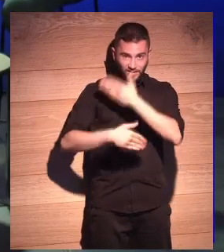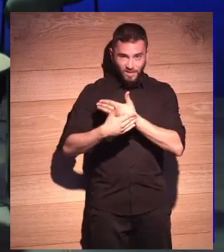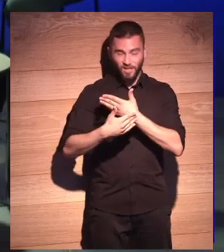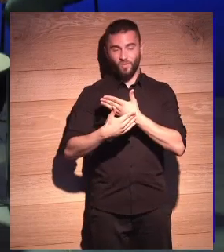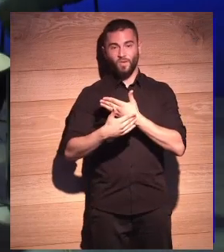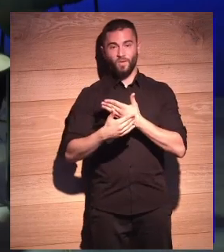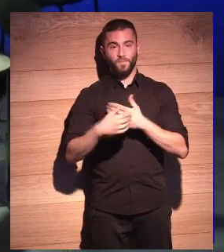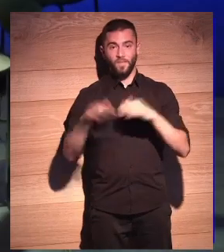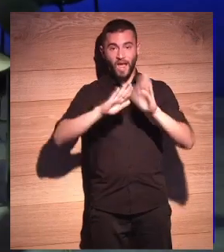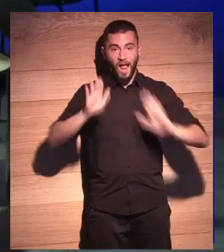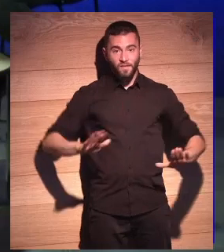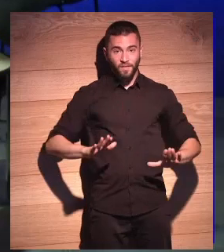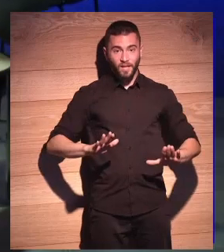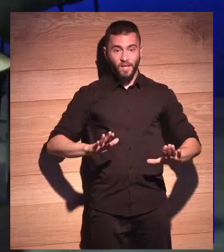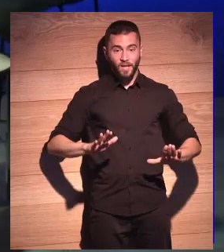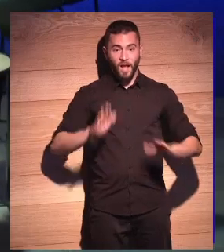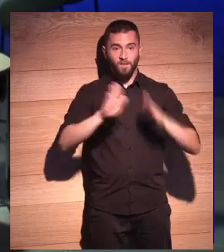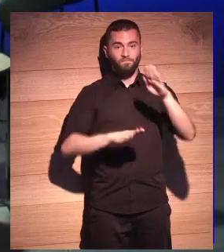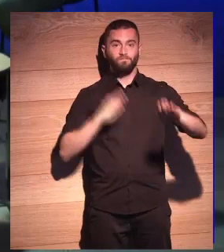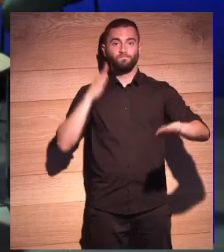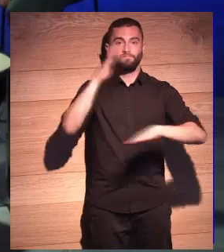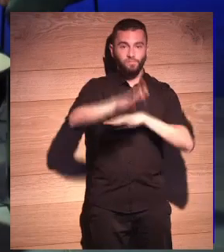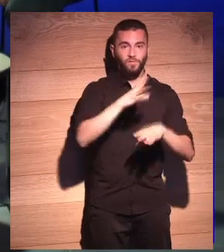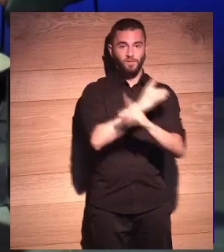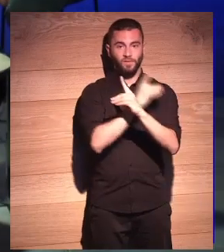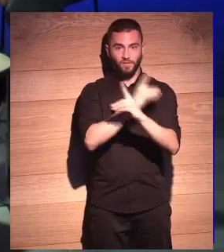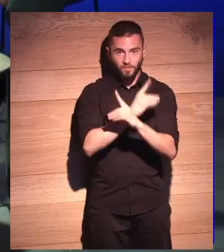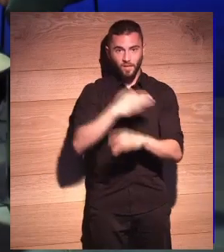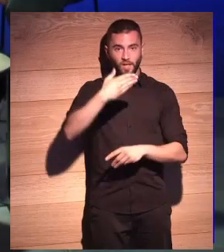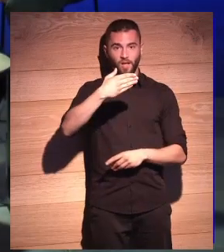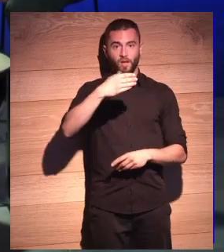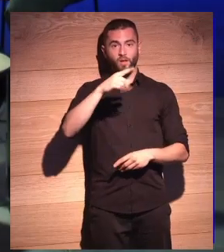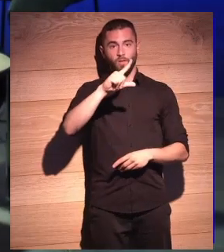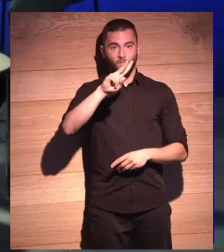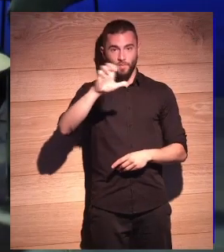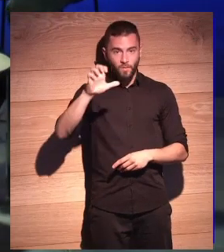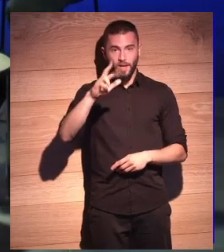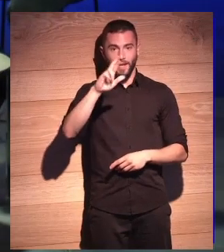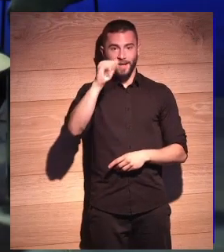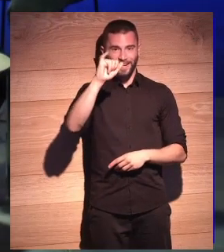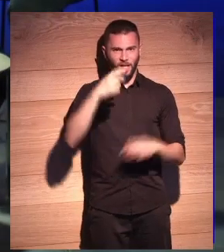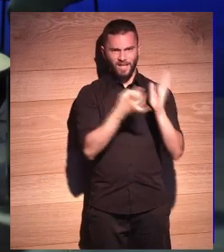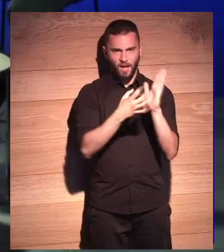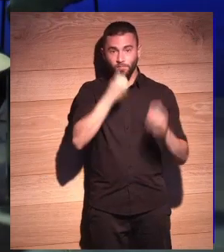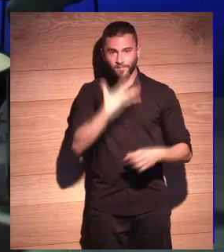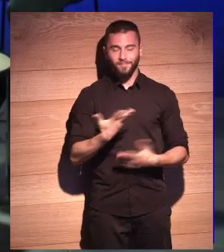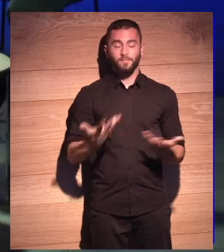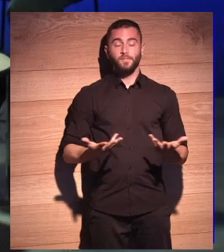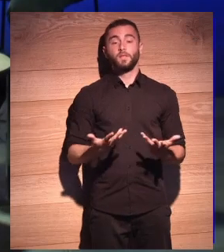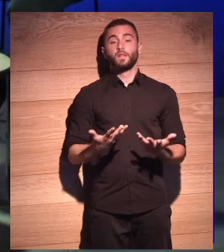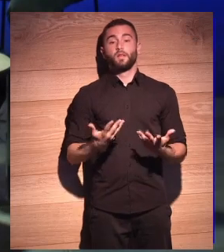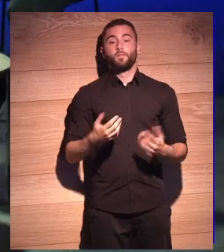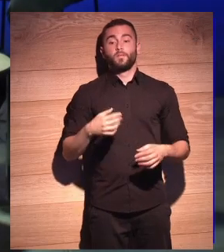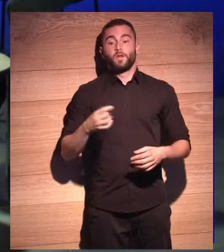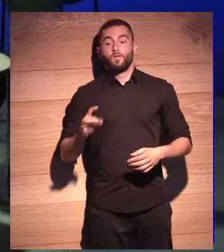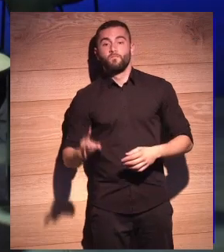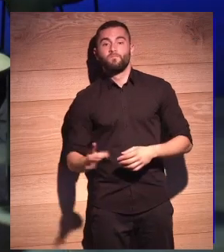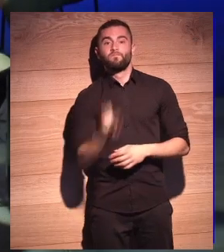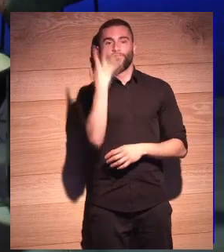in the day, that some of them were able to leave to DVD, Blu-ray and so on, but as you were saying, maybe we would have